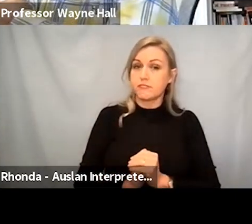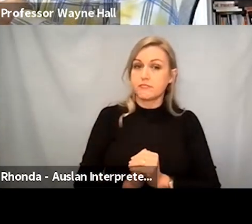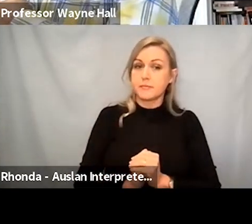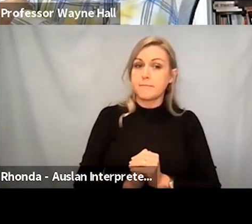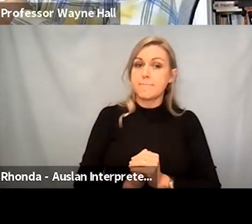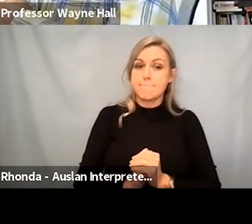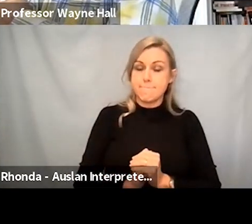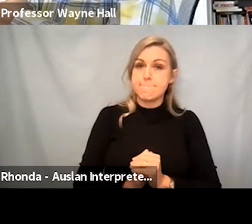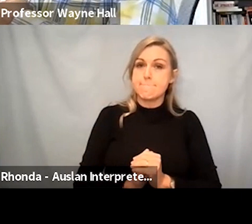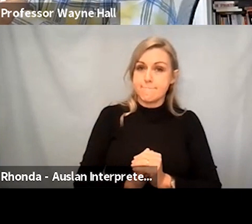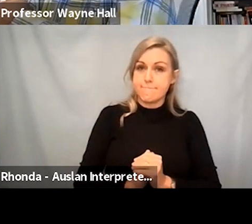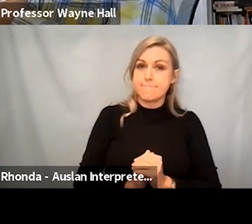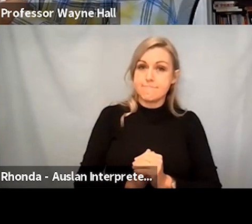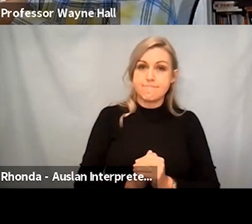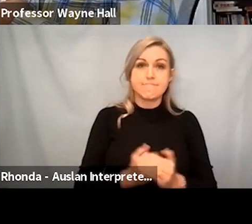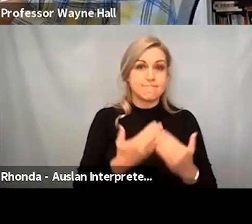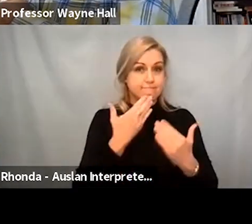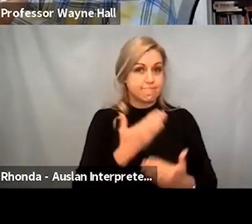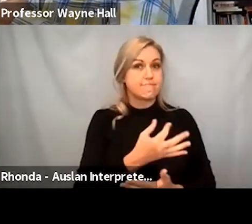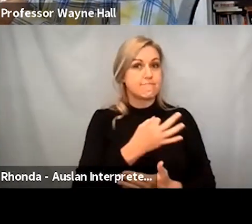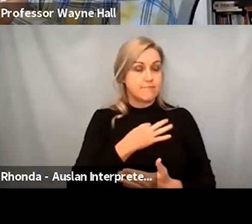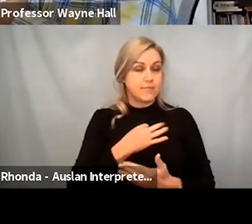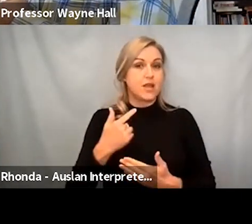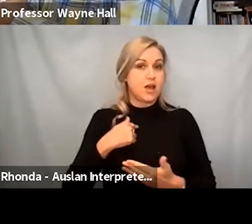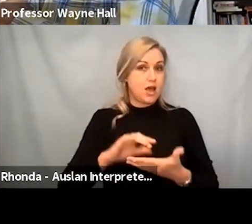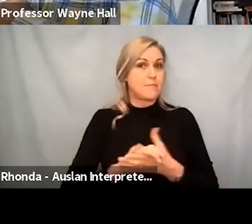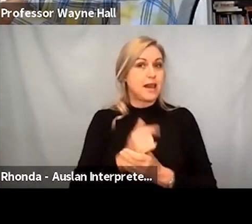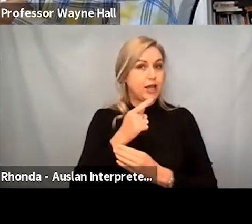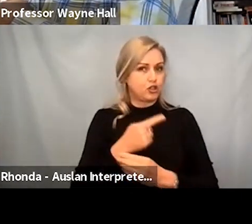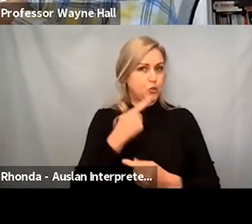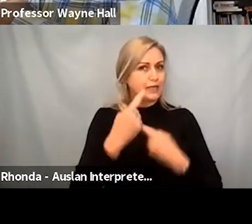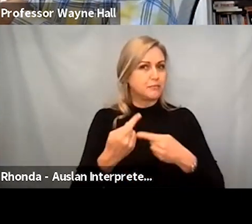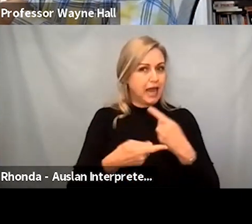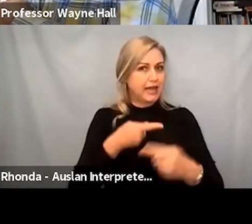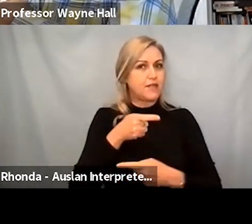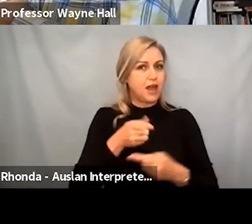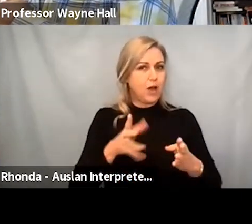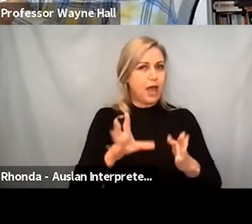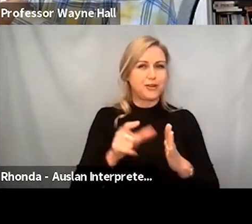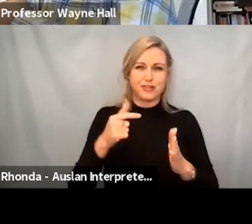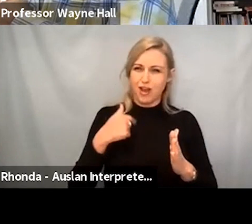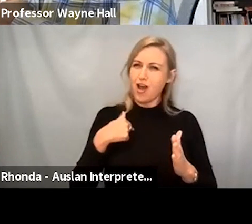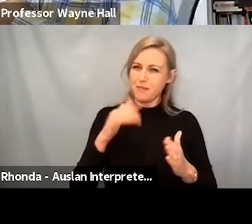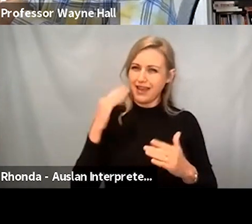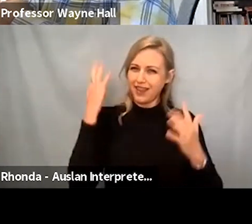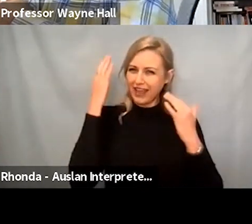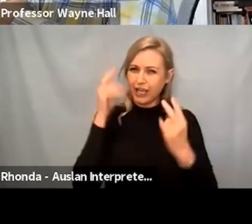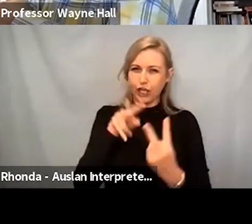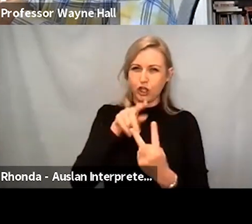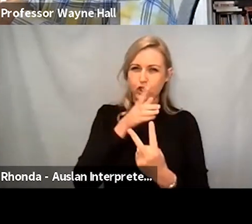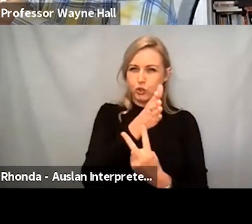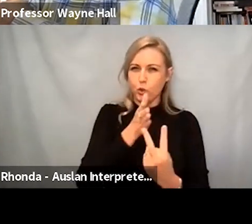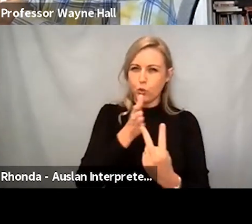yeah, thanks, Rebecca. I'm glad that you've kind of phrased it in that way, because I've been thinking about this in two ways, not just, Back